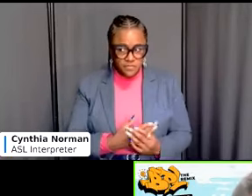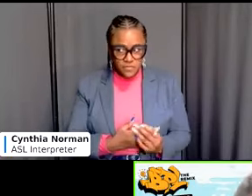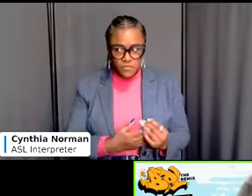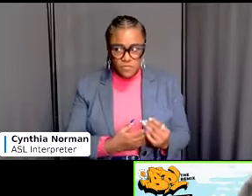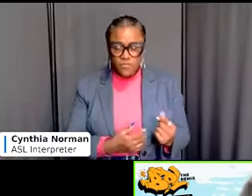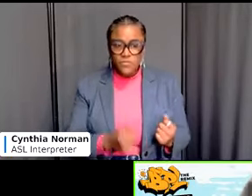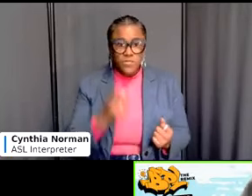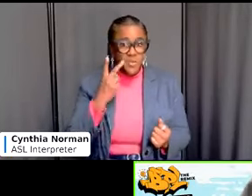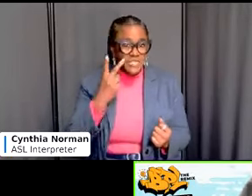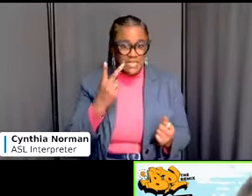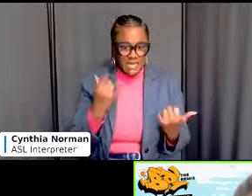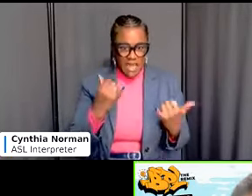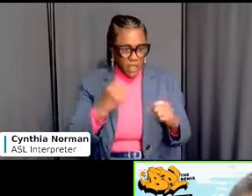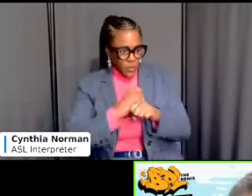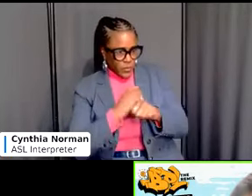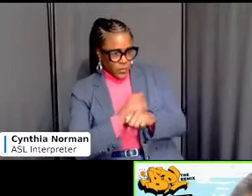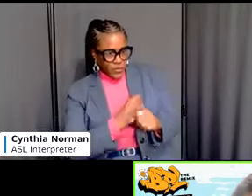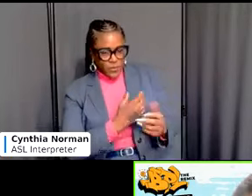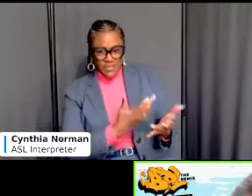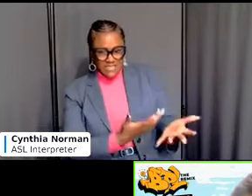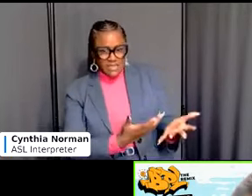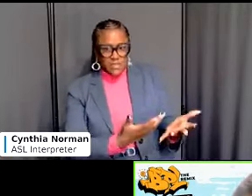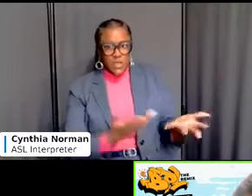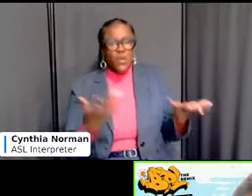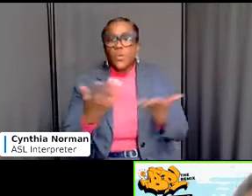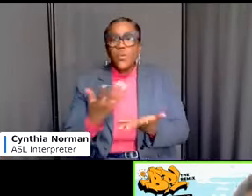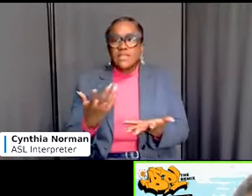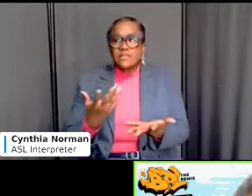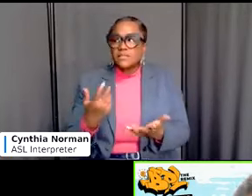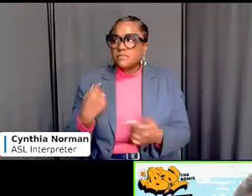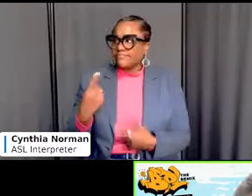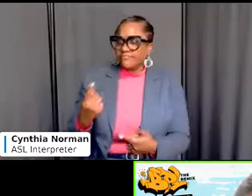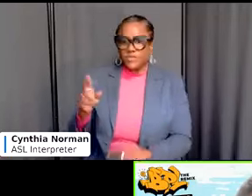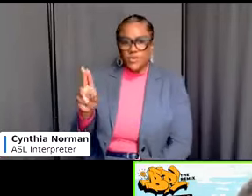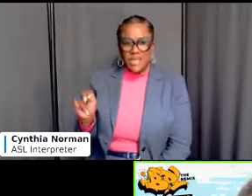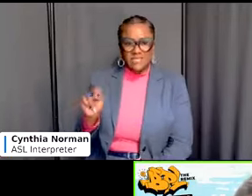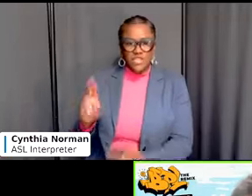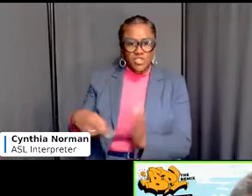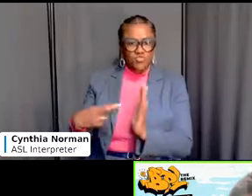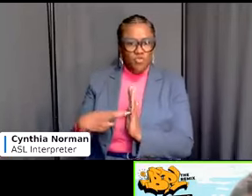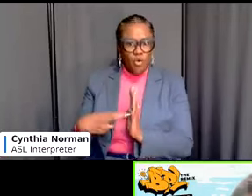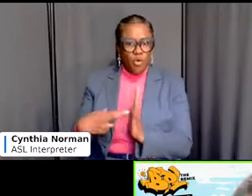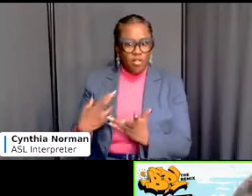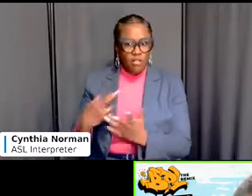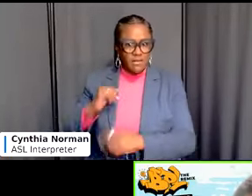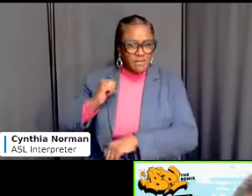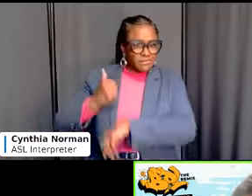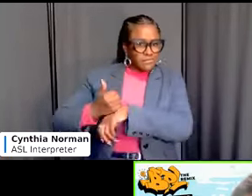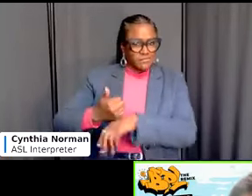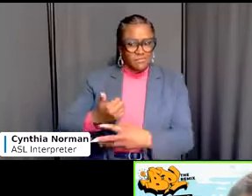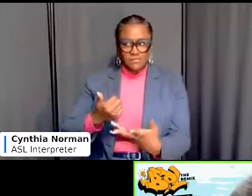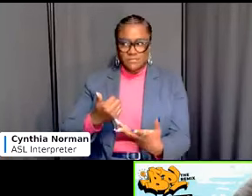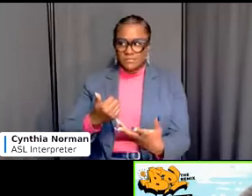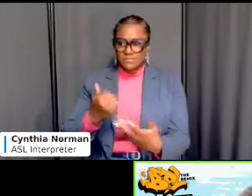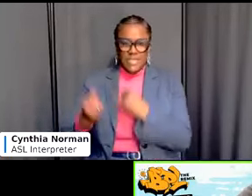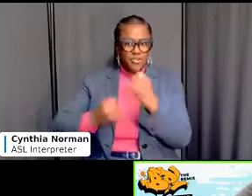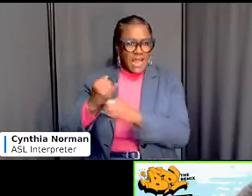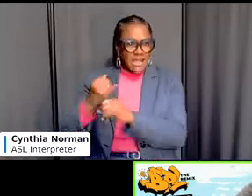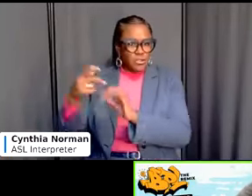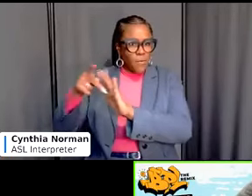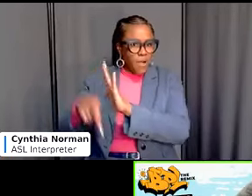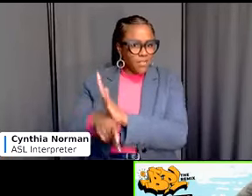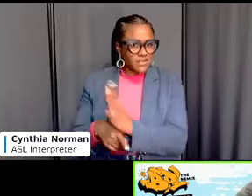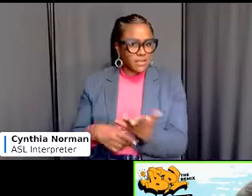more fighting now. What has been the UN's role in shaping and implementing the international